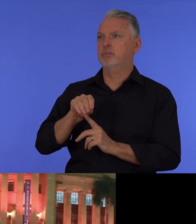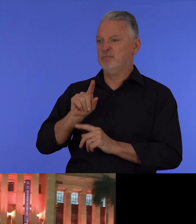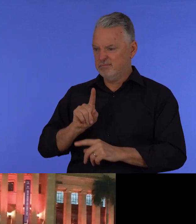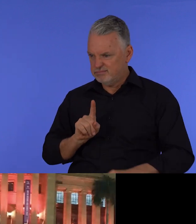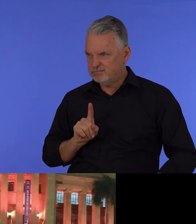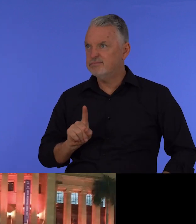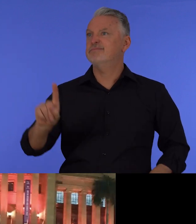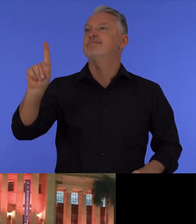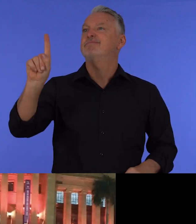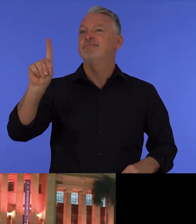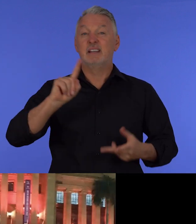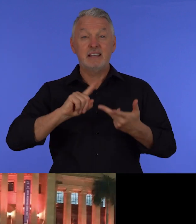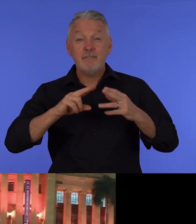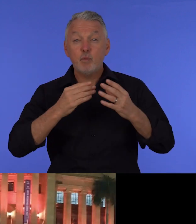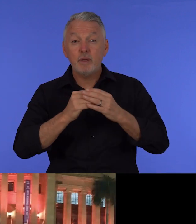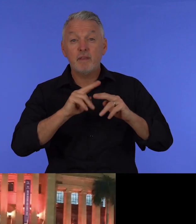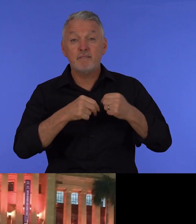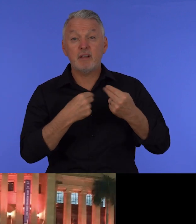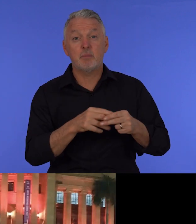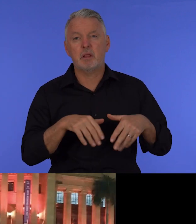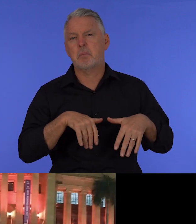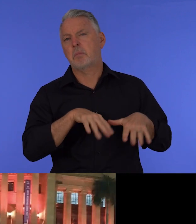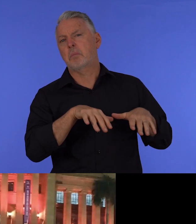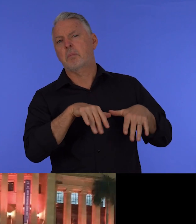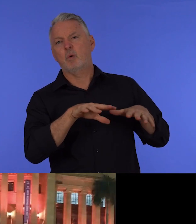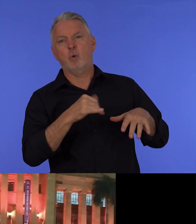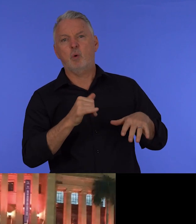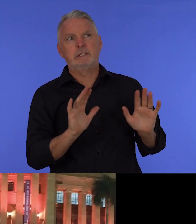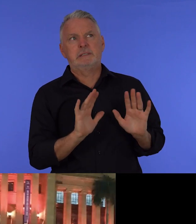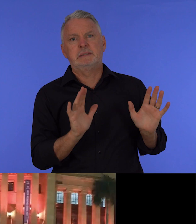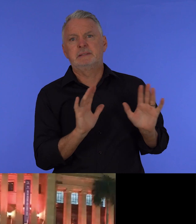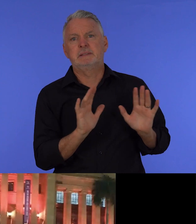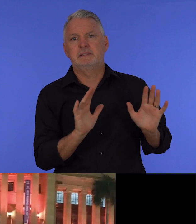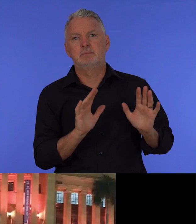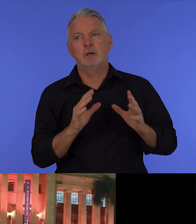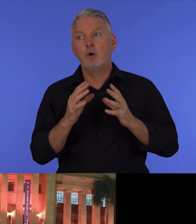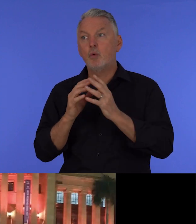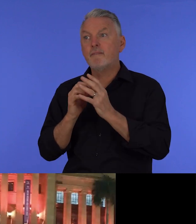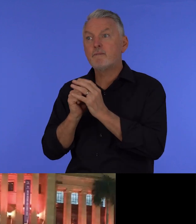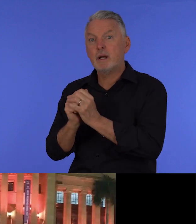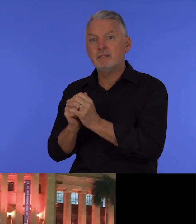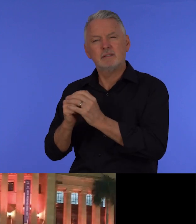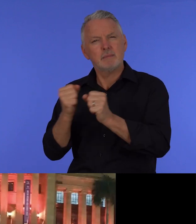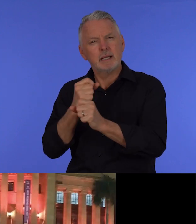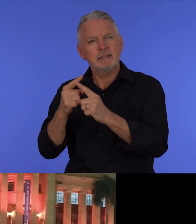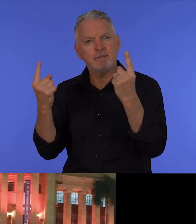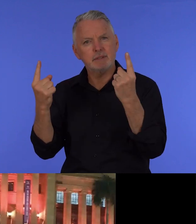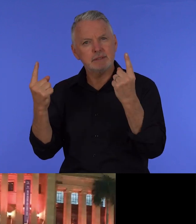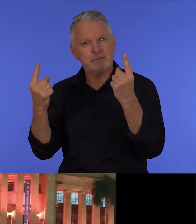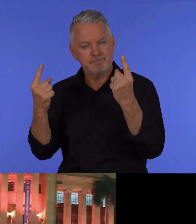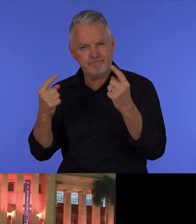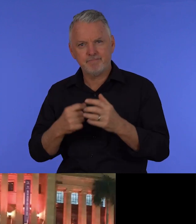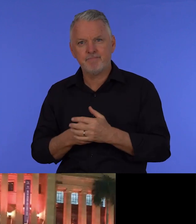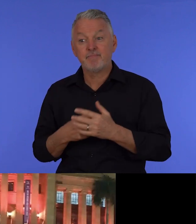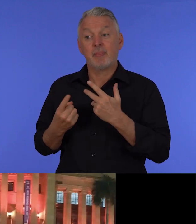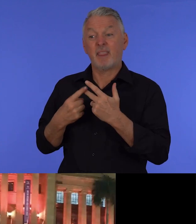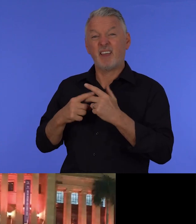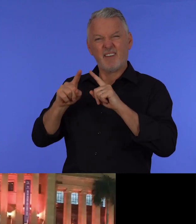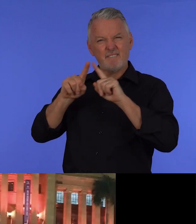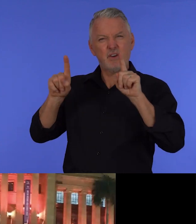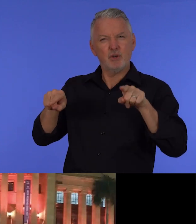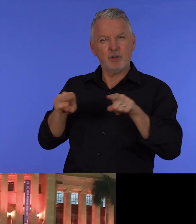for him, because you're seeing his peers do it, off he goes. If he was to be doing it just with his family, he may not be taking the steps that he